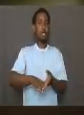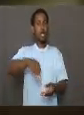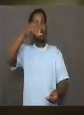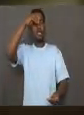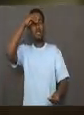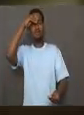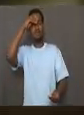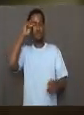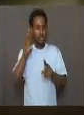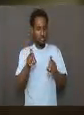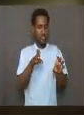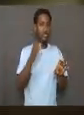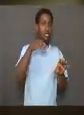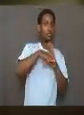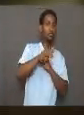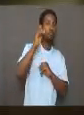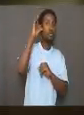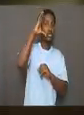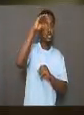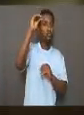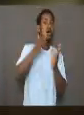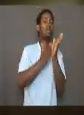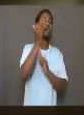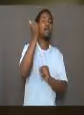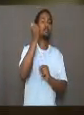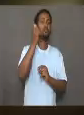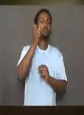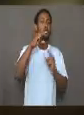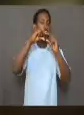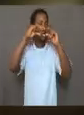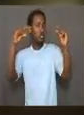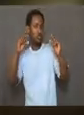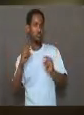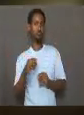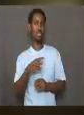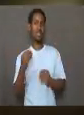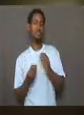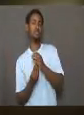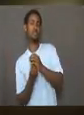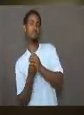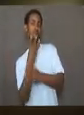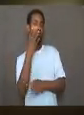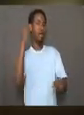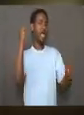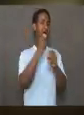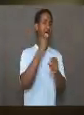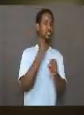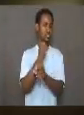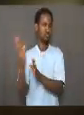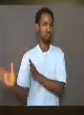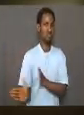research into human rights issues and develops action plans to support